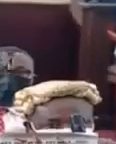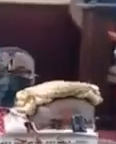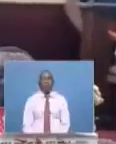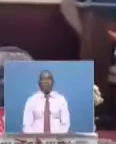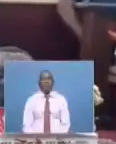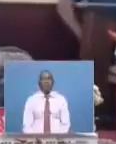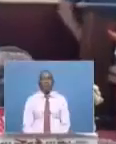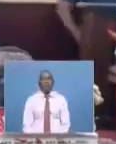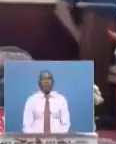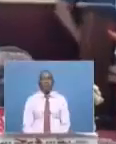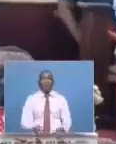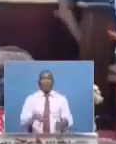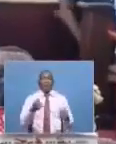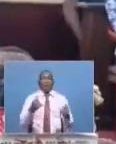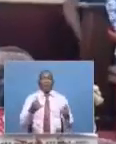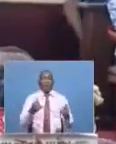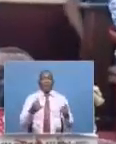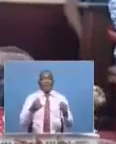that is at stake